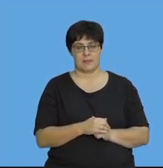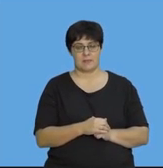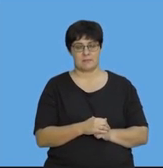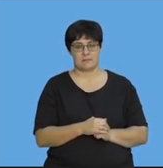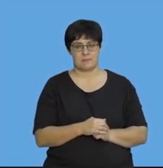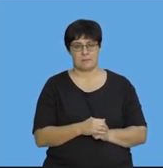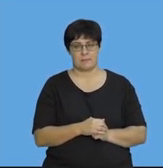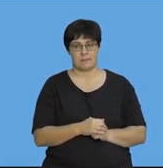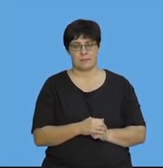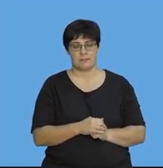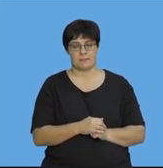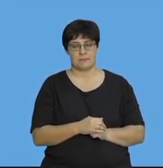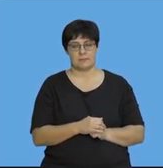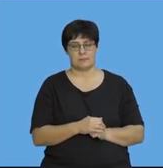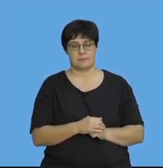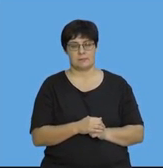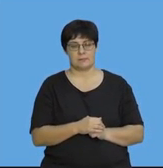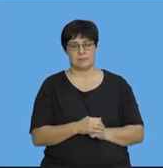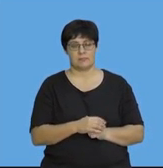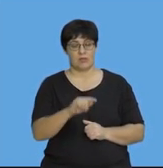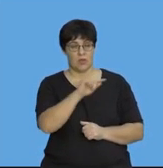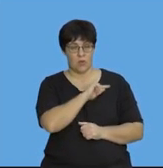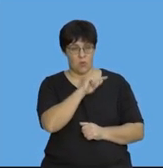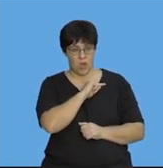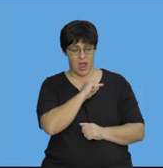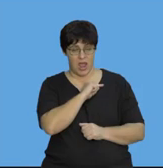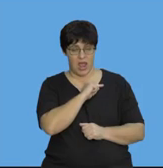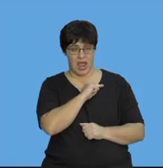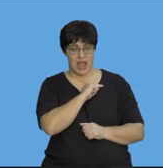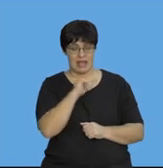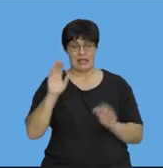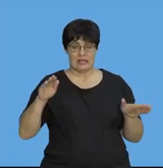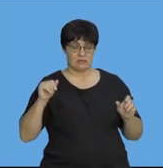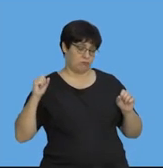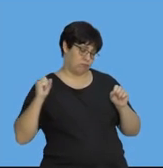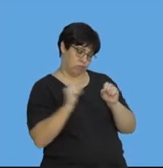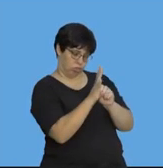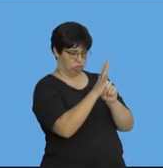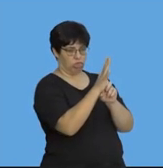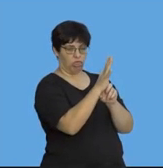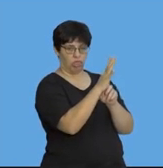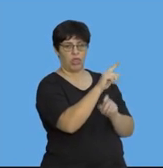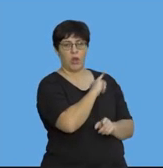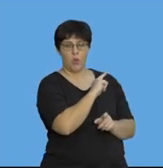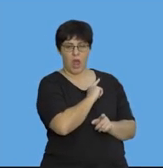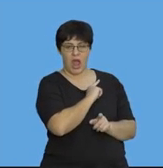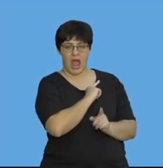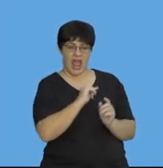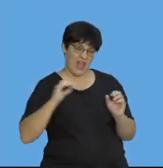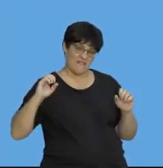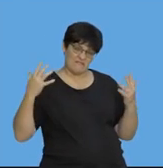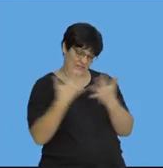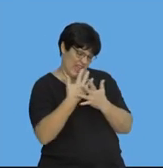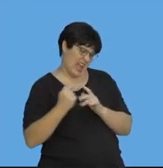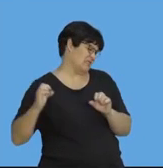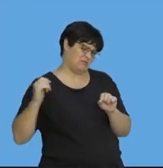And in fact, the reason why the insect splatters is because of its